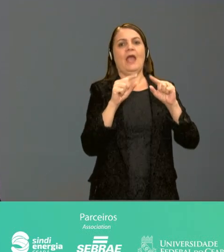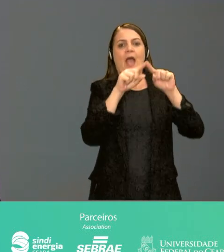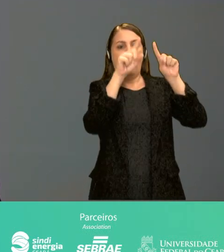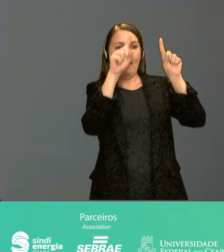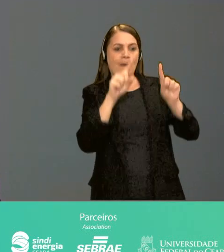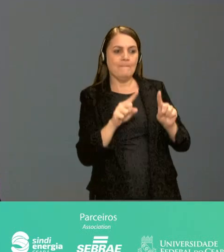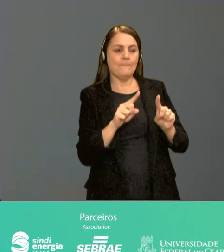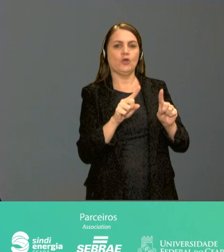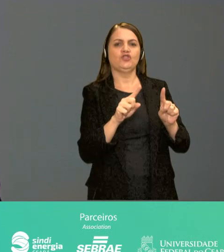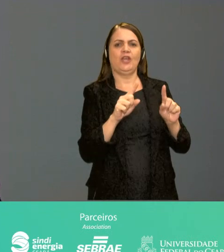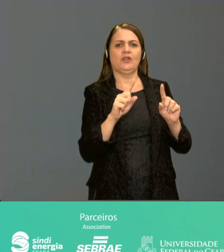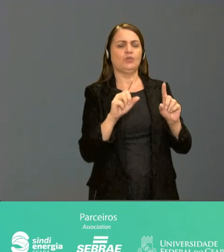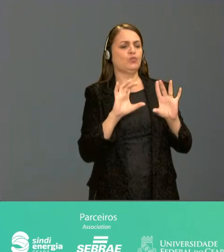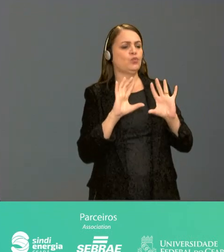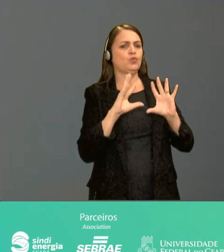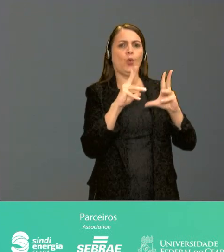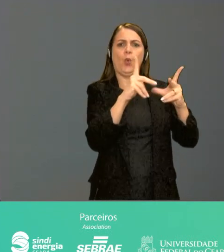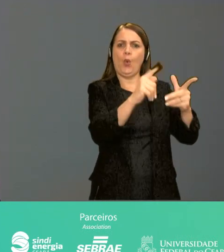and maintenance.